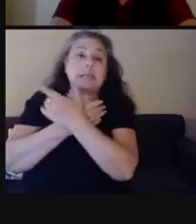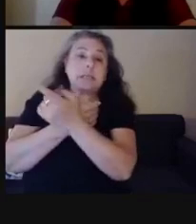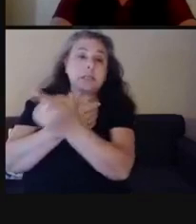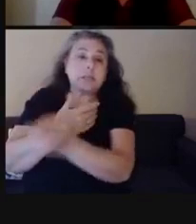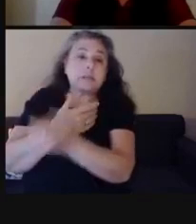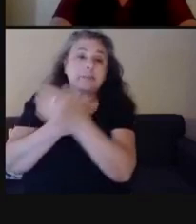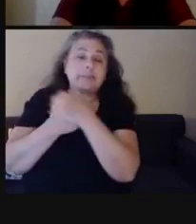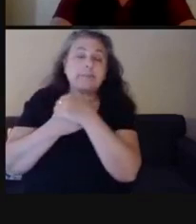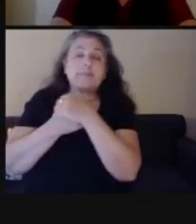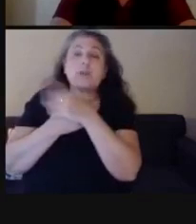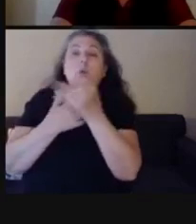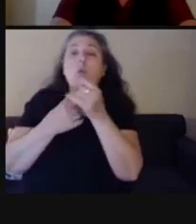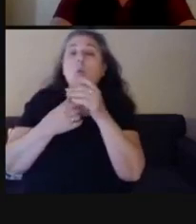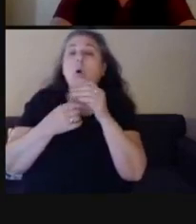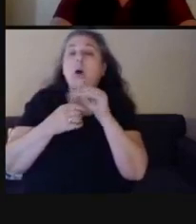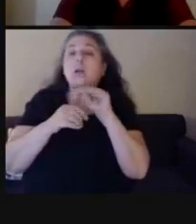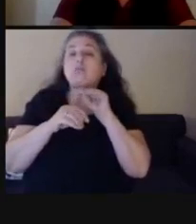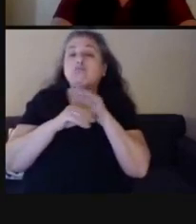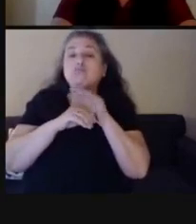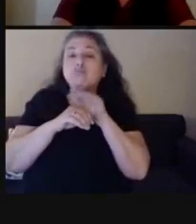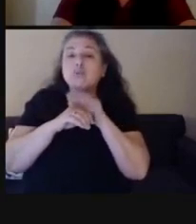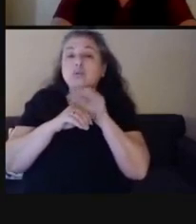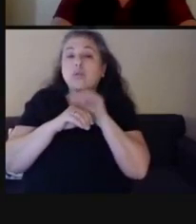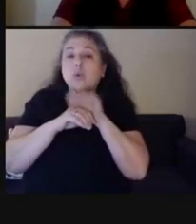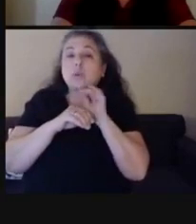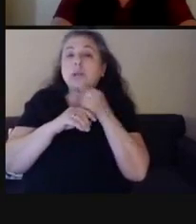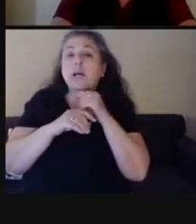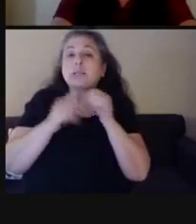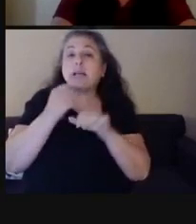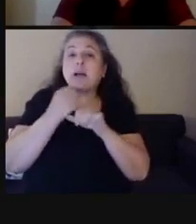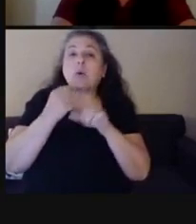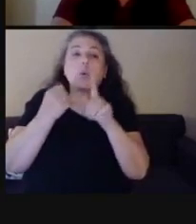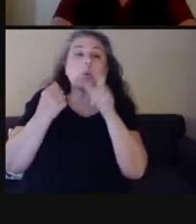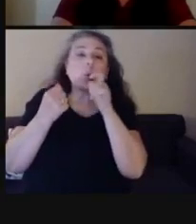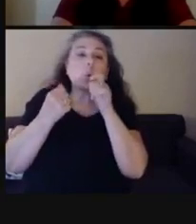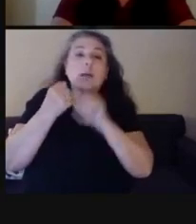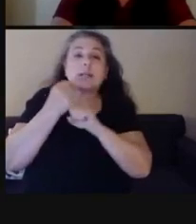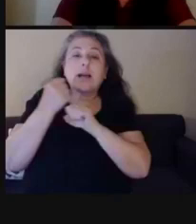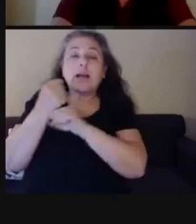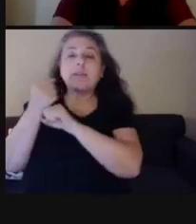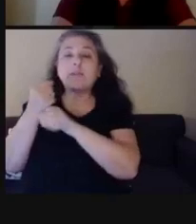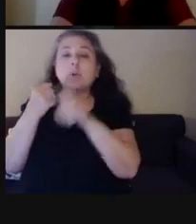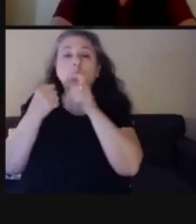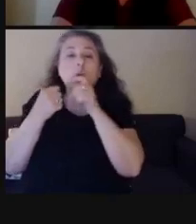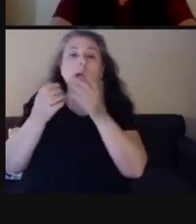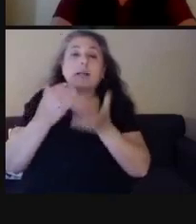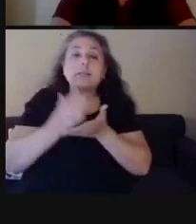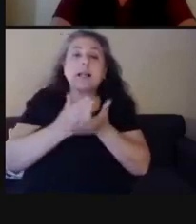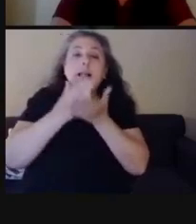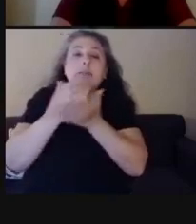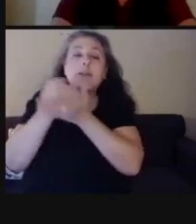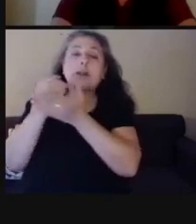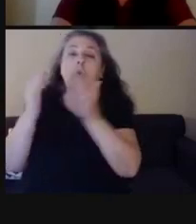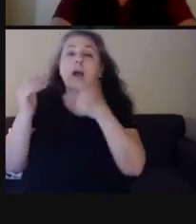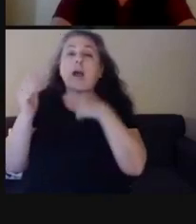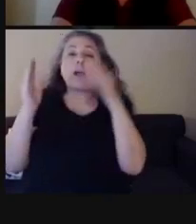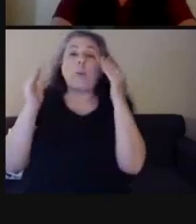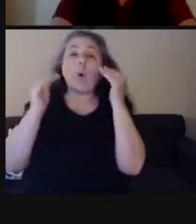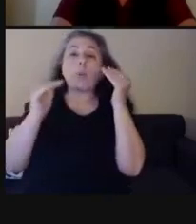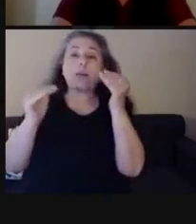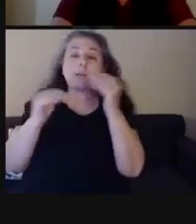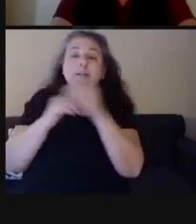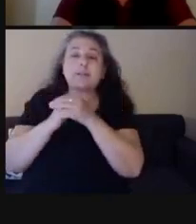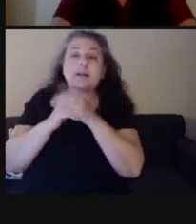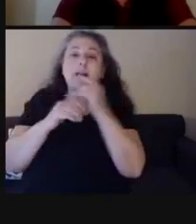what entices us to advocate, who gets advocated for, who gets lifted up. And I'm hoping that